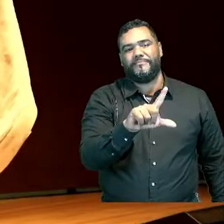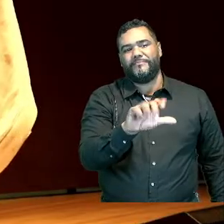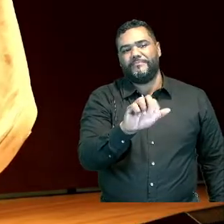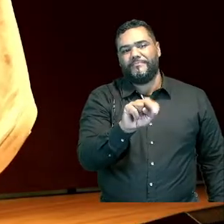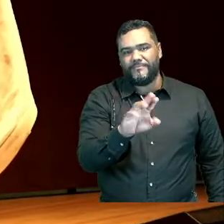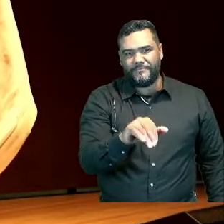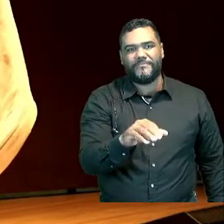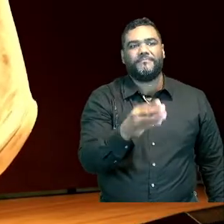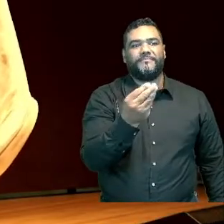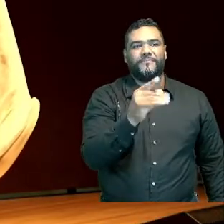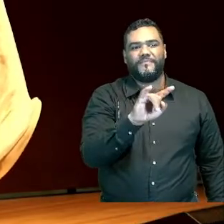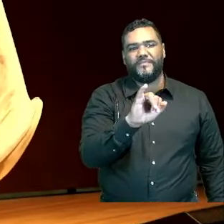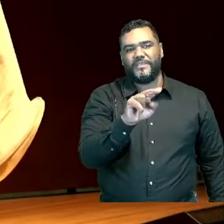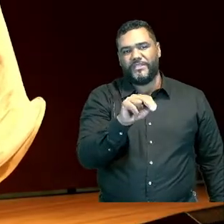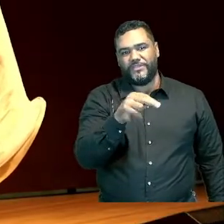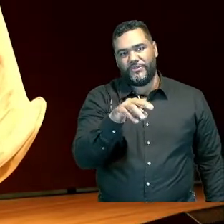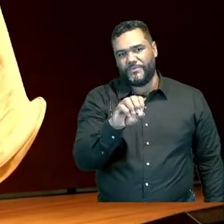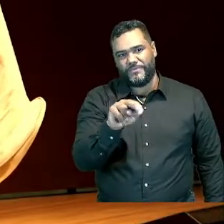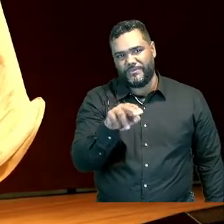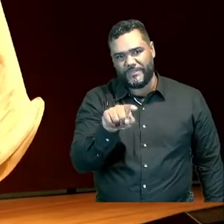director of FON Buenaventura, Colombia.